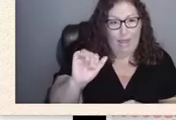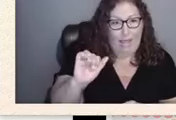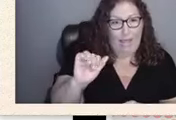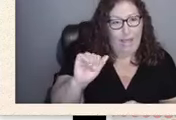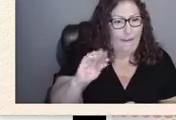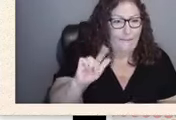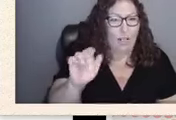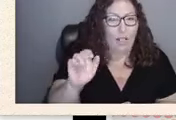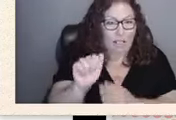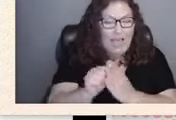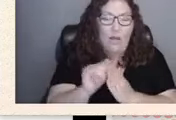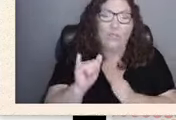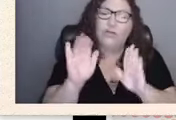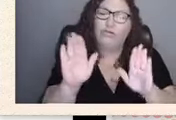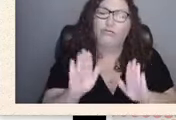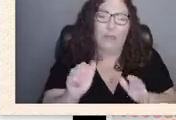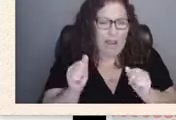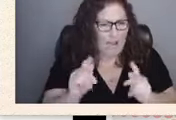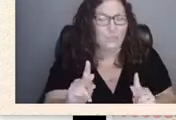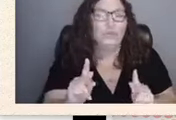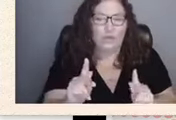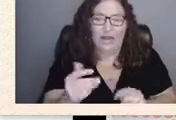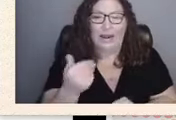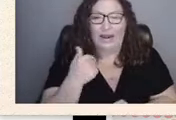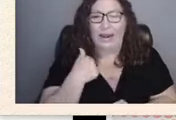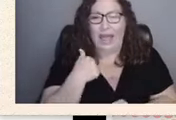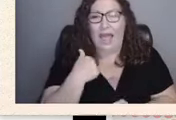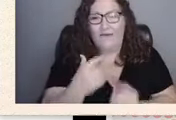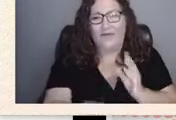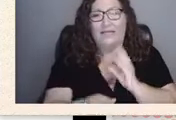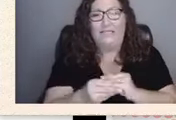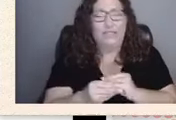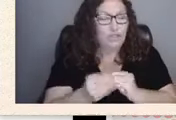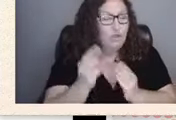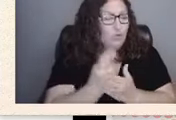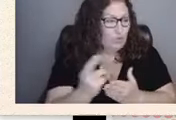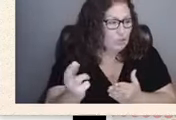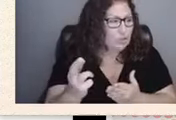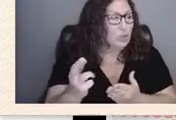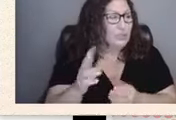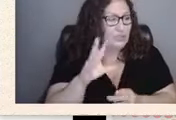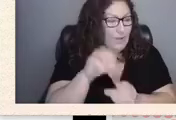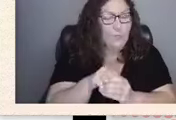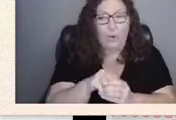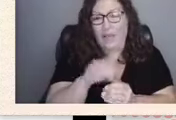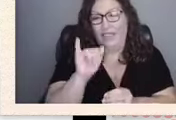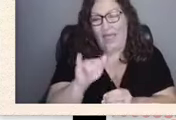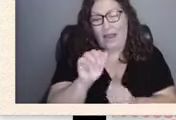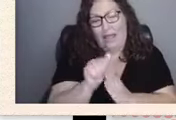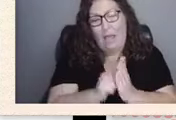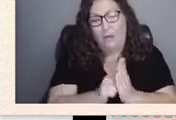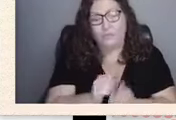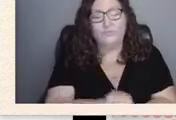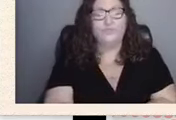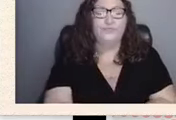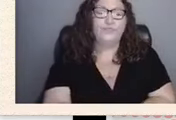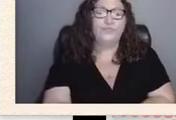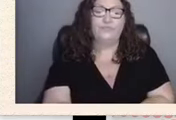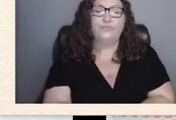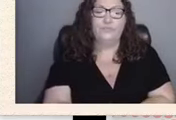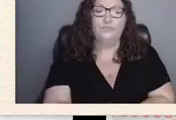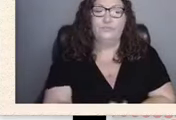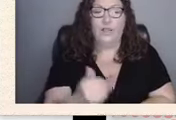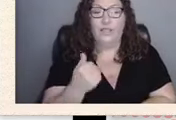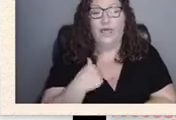great opportunity to have additional resources be put into an ABLE account. And there's one